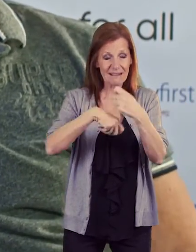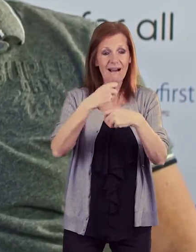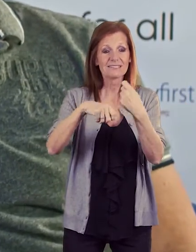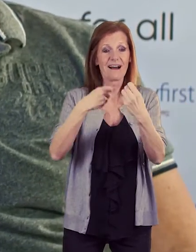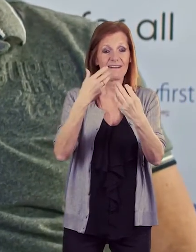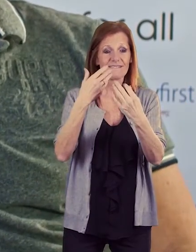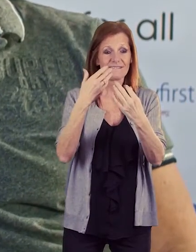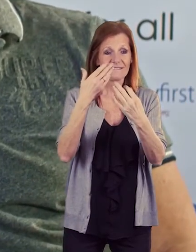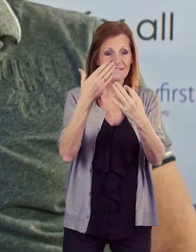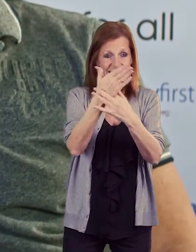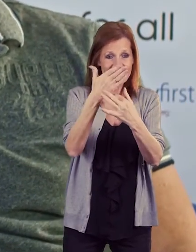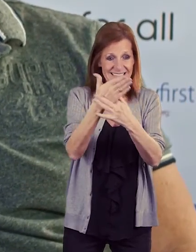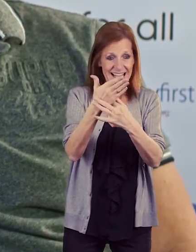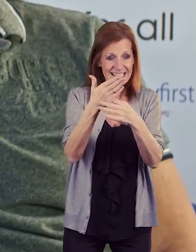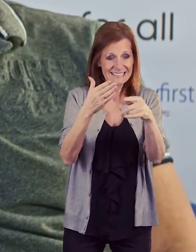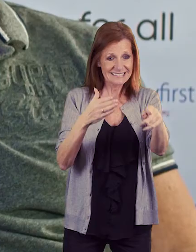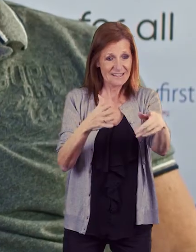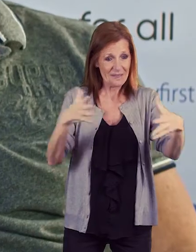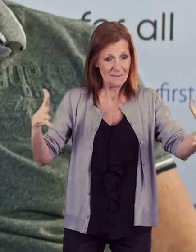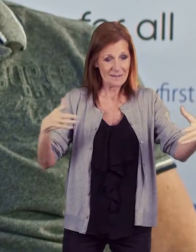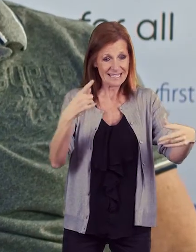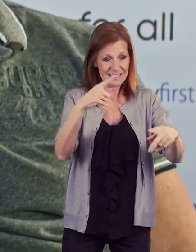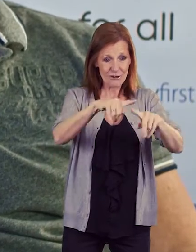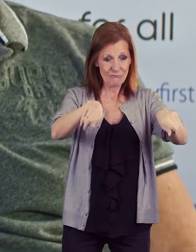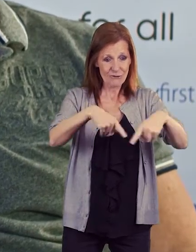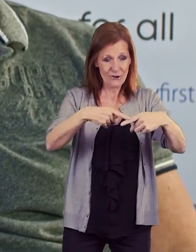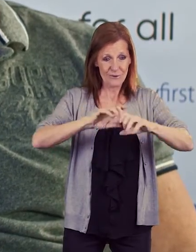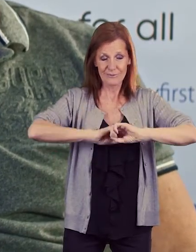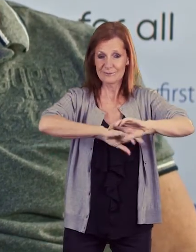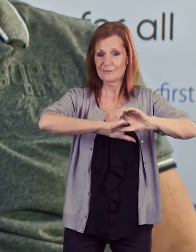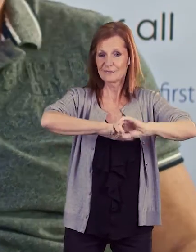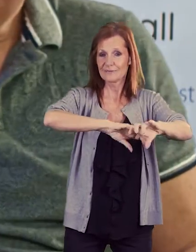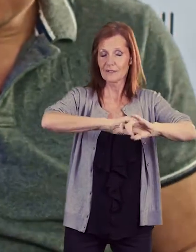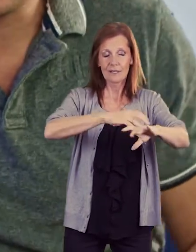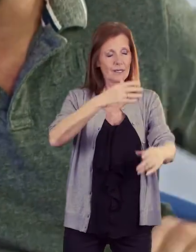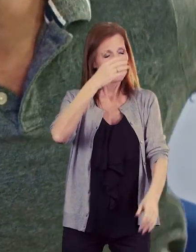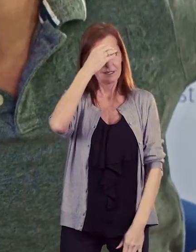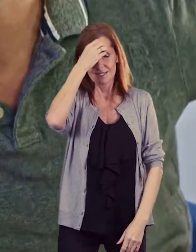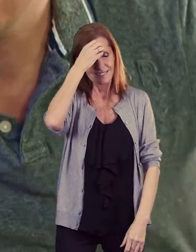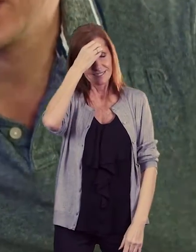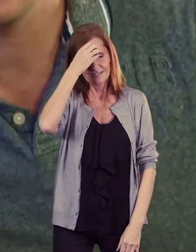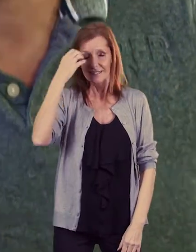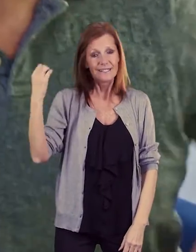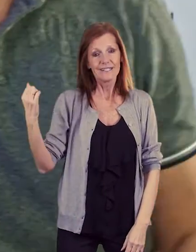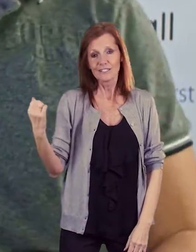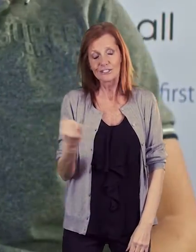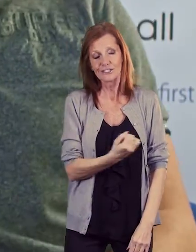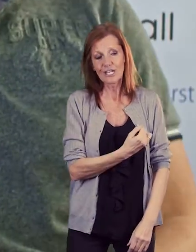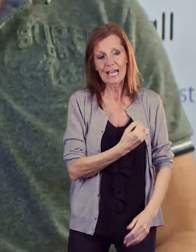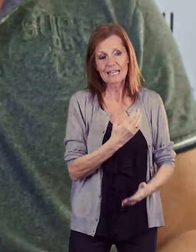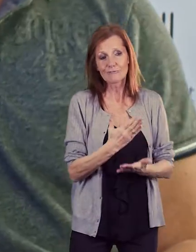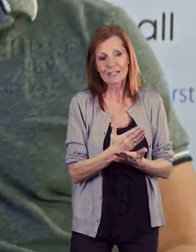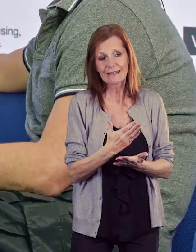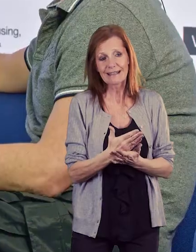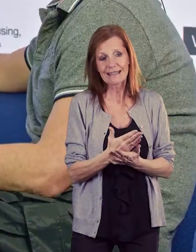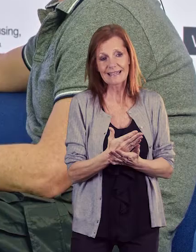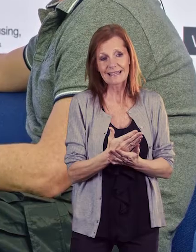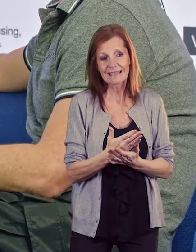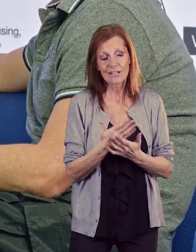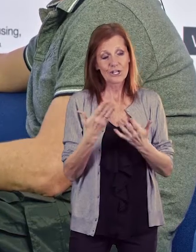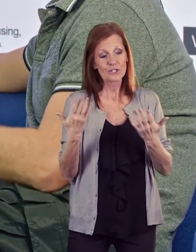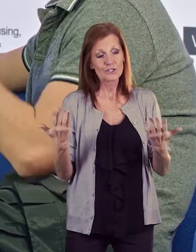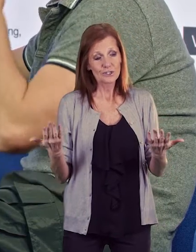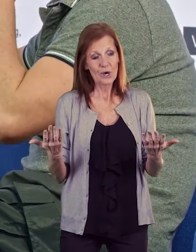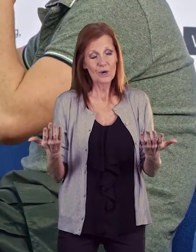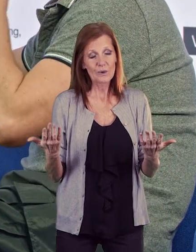the biggest room, which is usually the disabled toilet, a storage room. Oh, that is a shame. That is a shame. So because